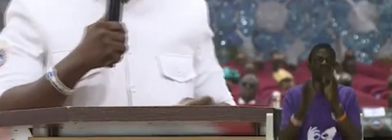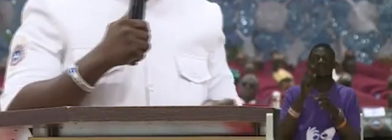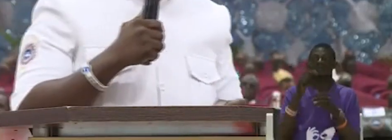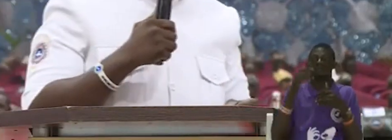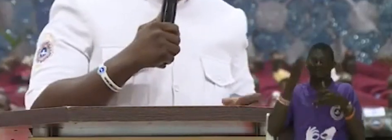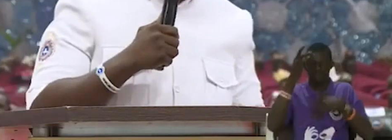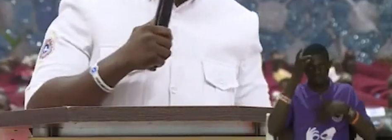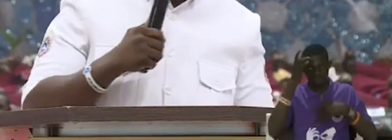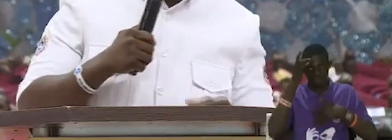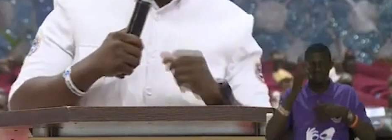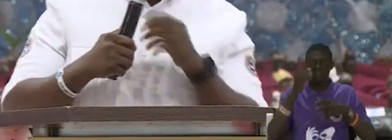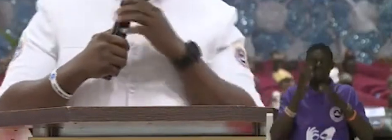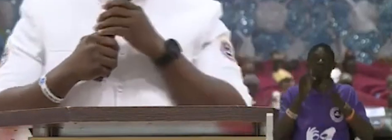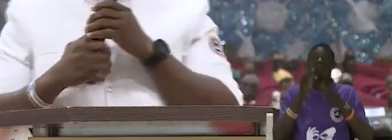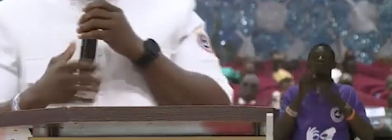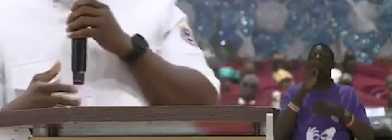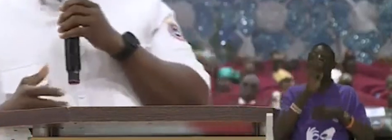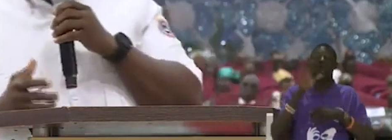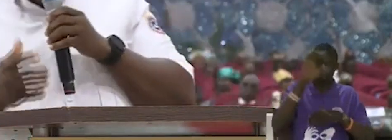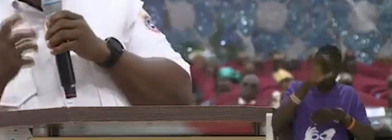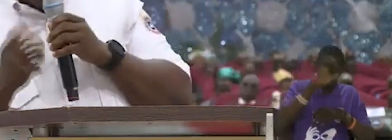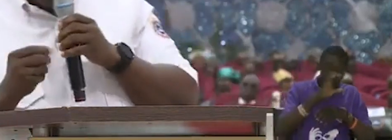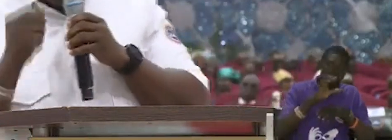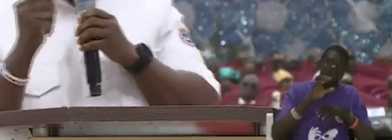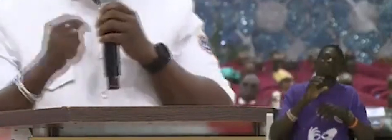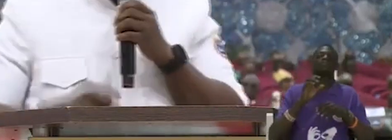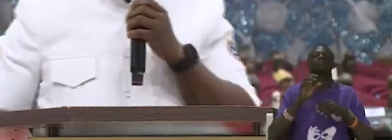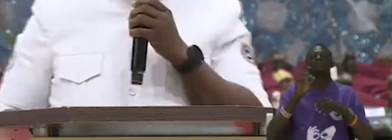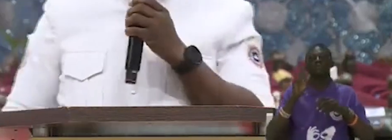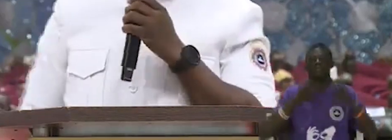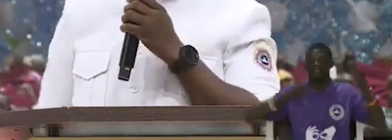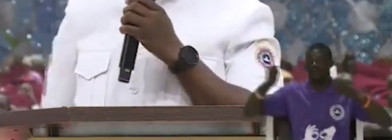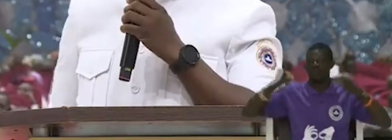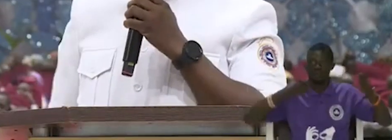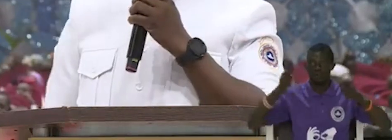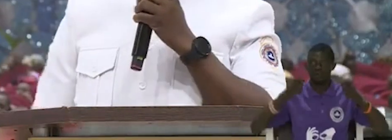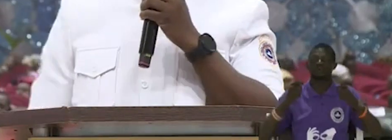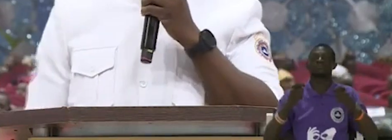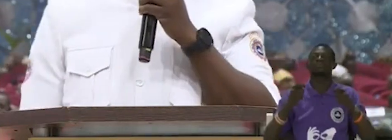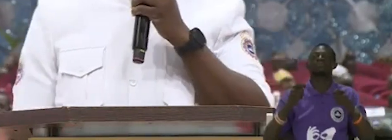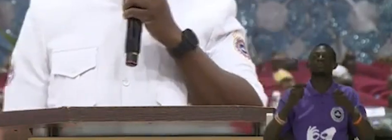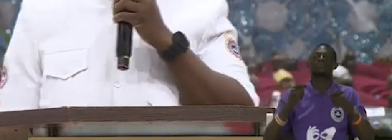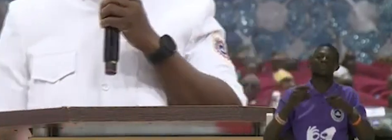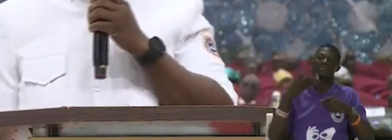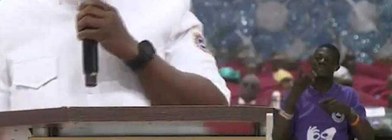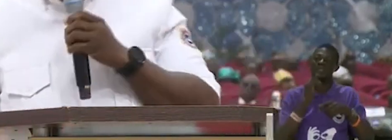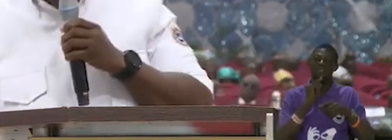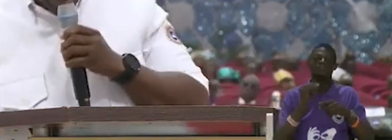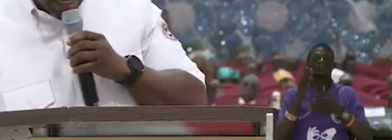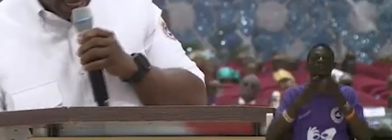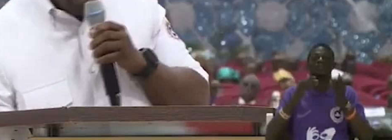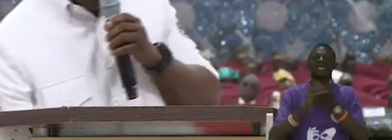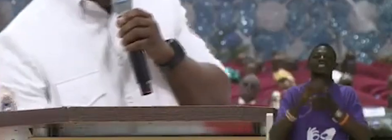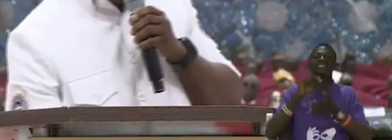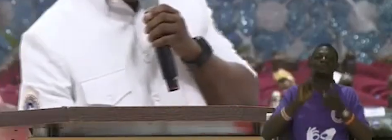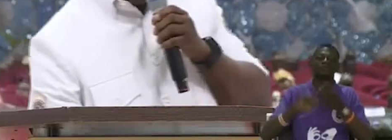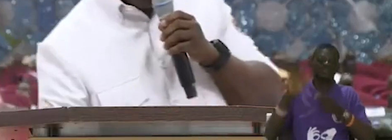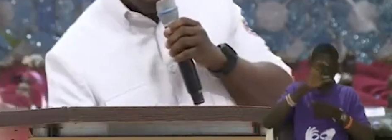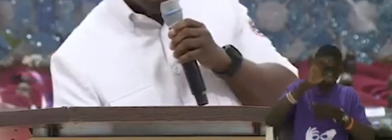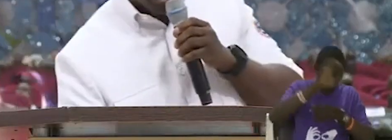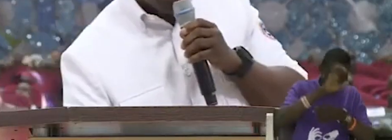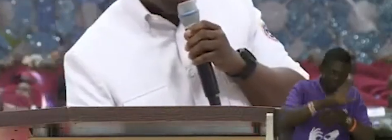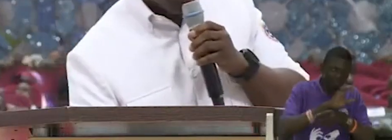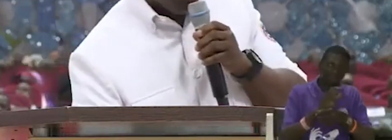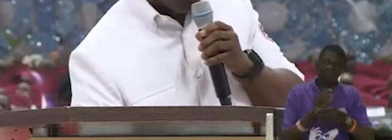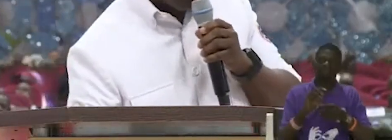seeking dominion, or you are a king or intending king, there is one thing you should seek. That is